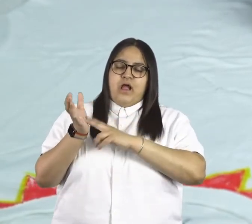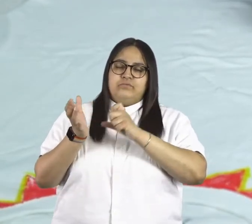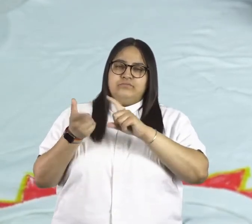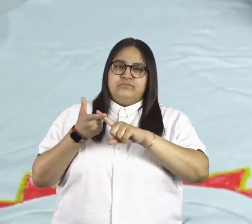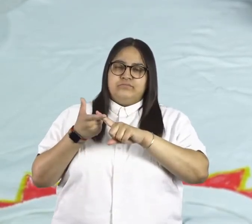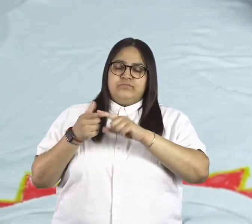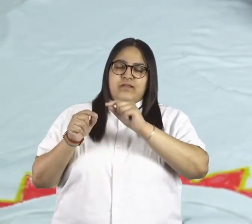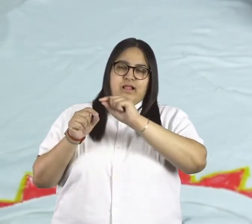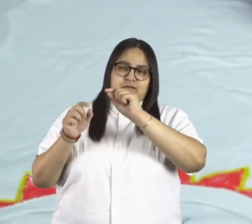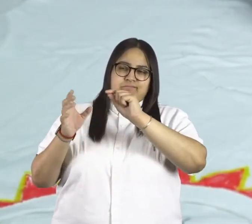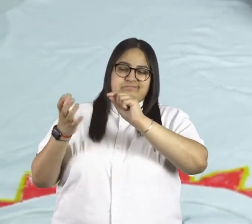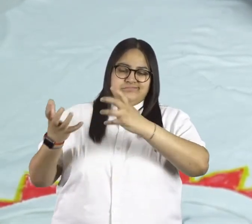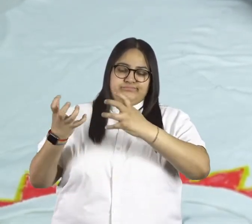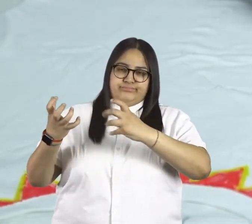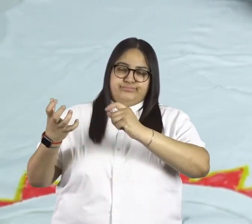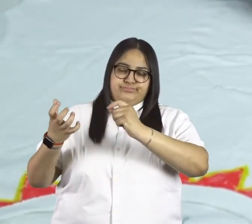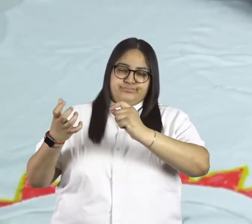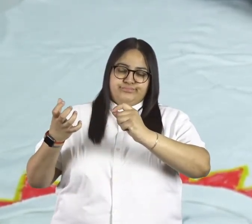my line.